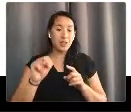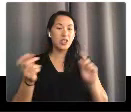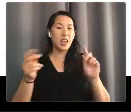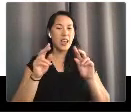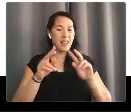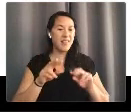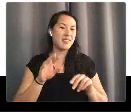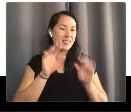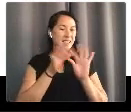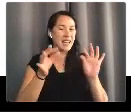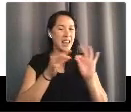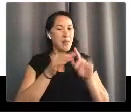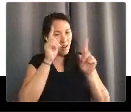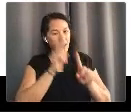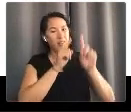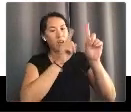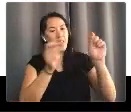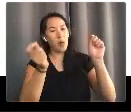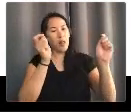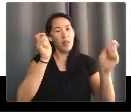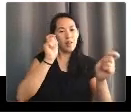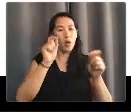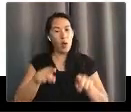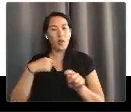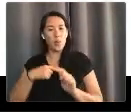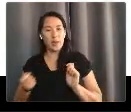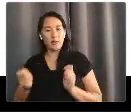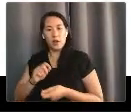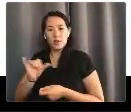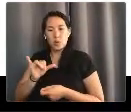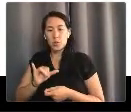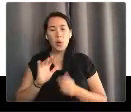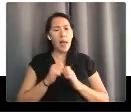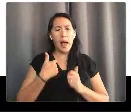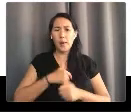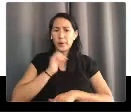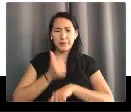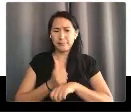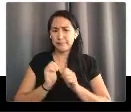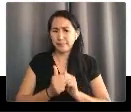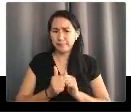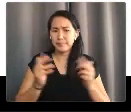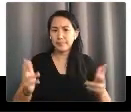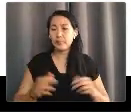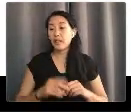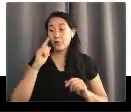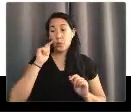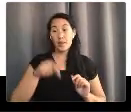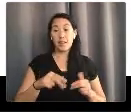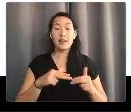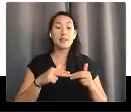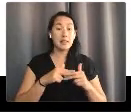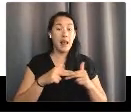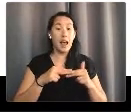we evolve. So I wanted to share a little bit about how we came to be. And on this slide, there's a